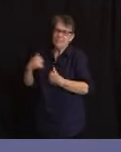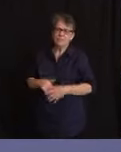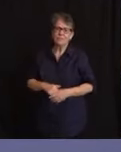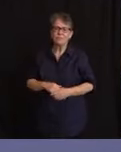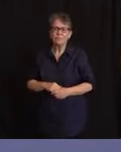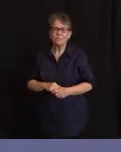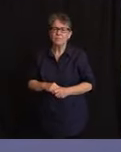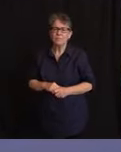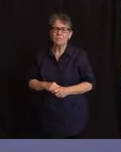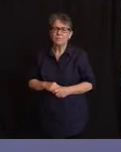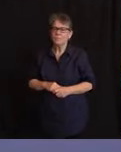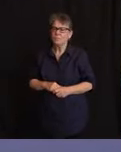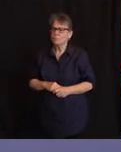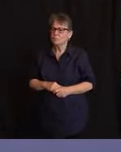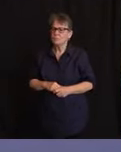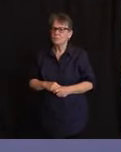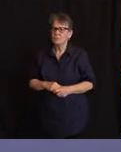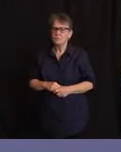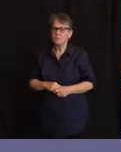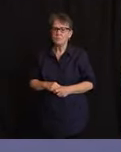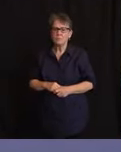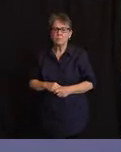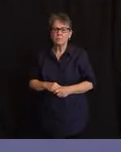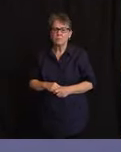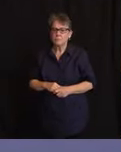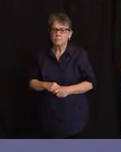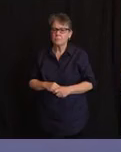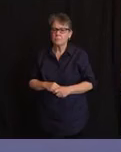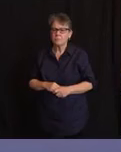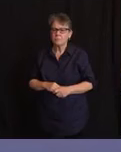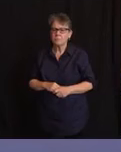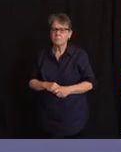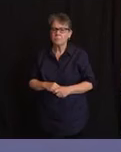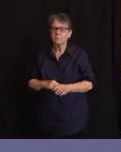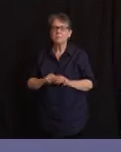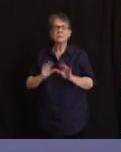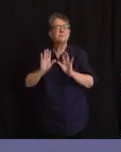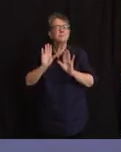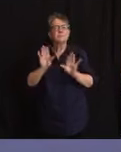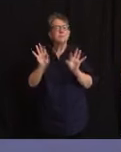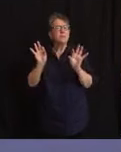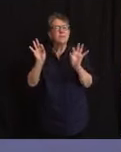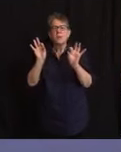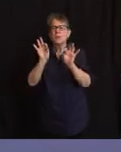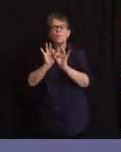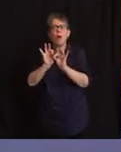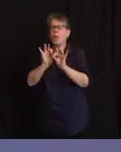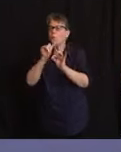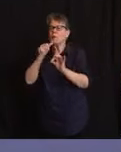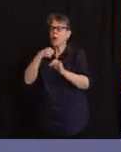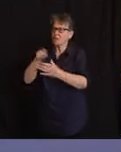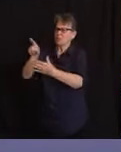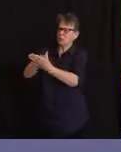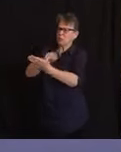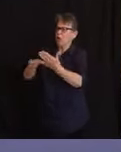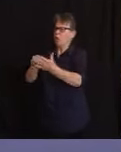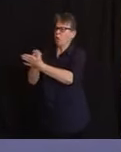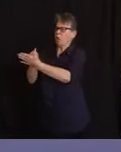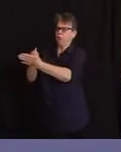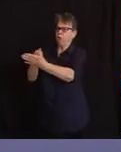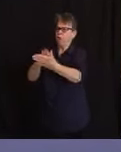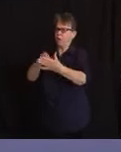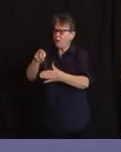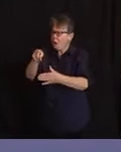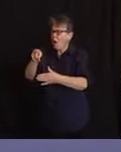discrimination piece of this, and we mean it. And we expect all the healthcare providers in the state to also mean it and act on that basis.